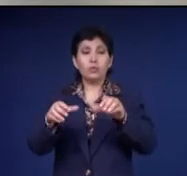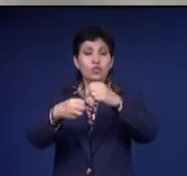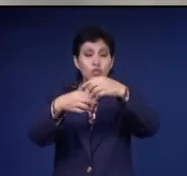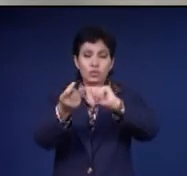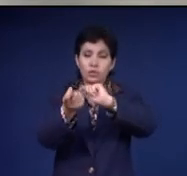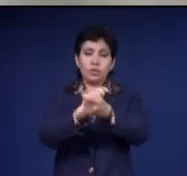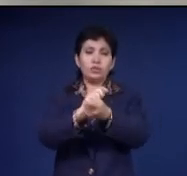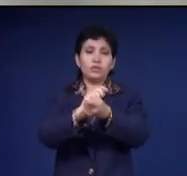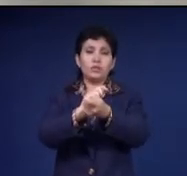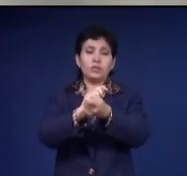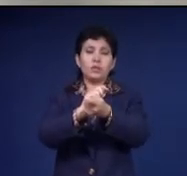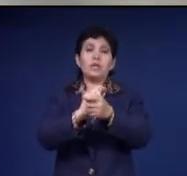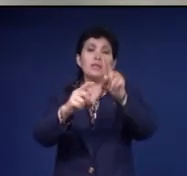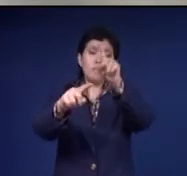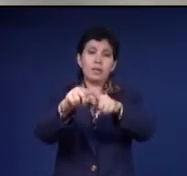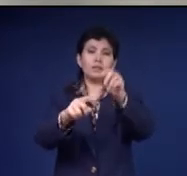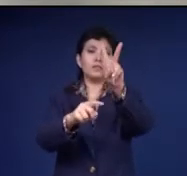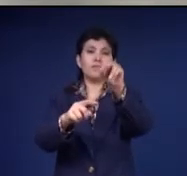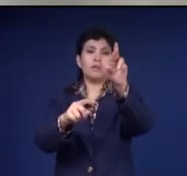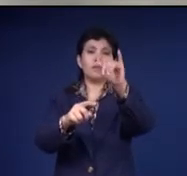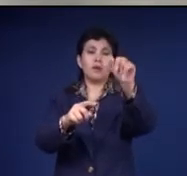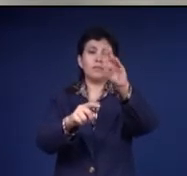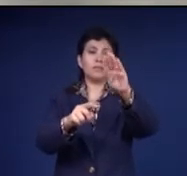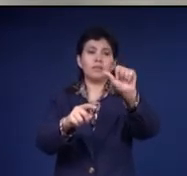change. Independent variable means